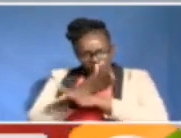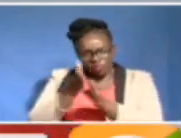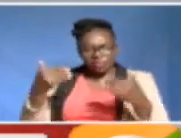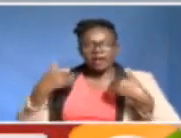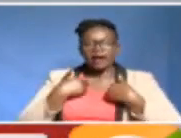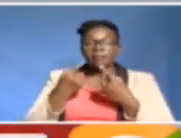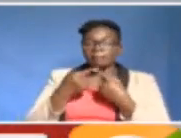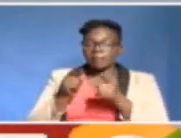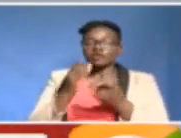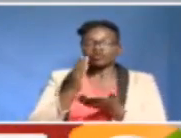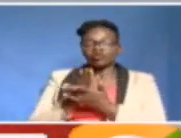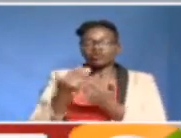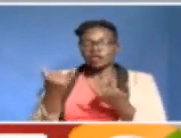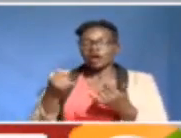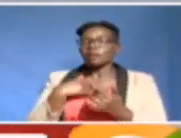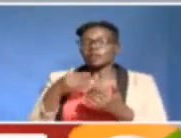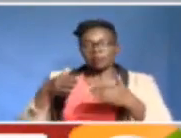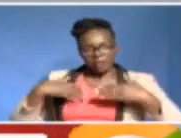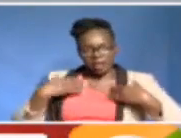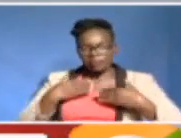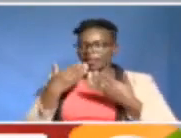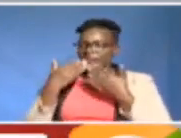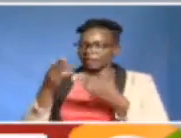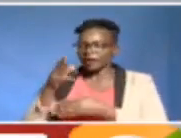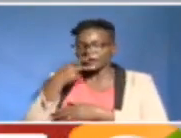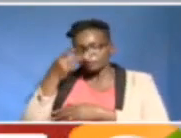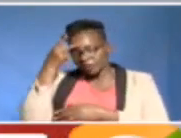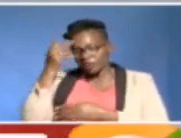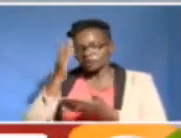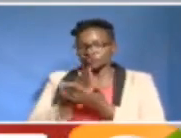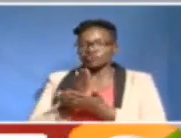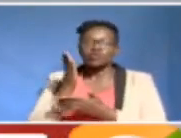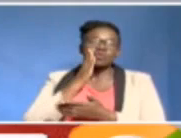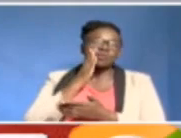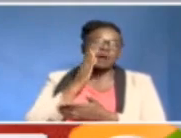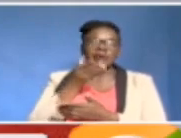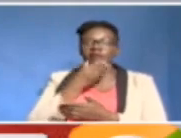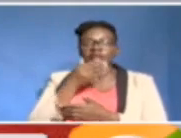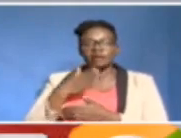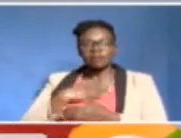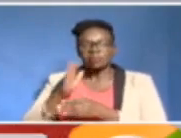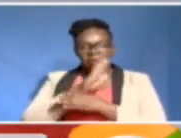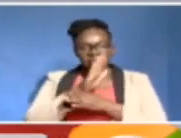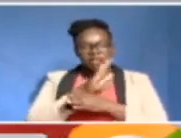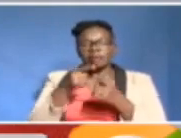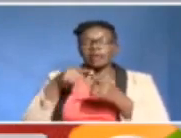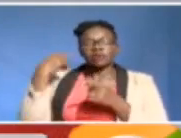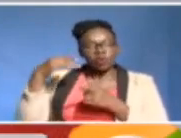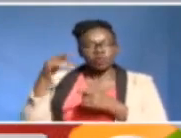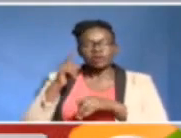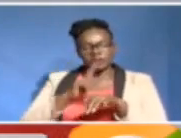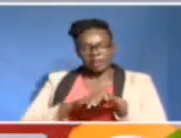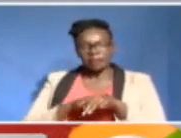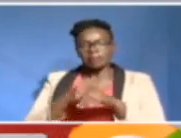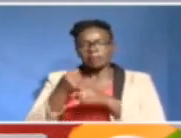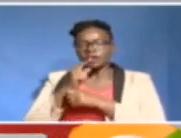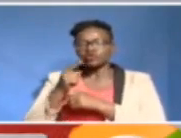I appreciate that now. I think as much as how my mom and my parents were busy, they always made time and made sure I